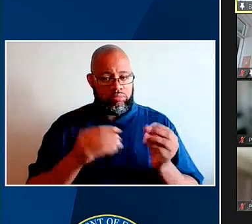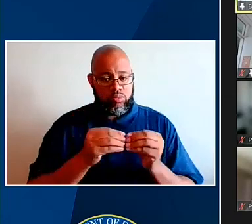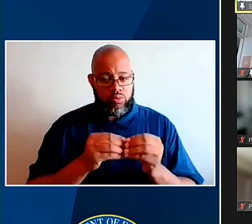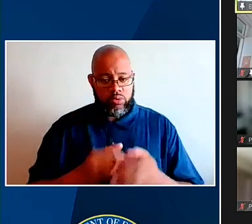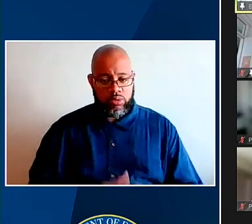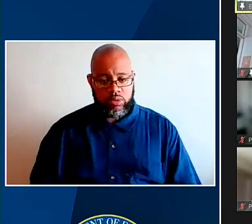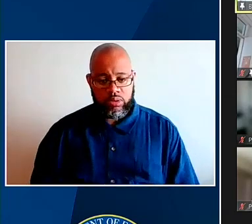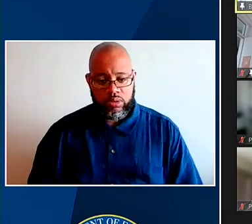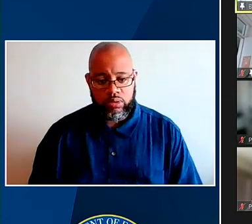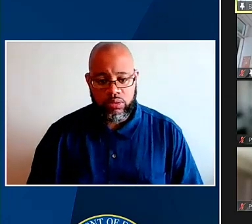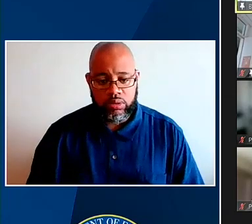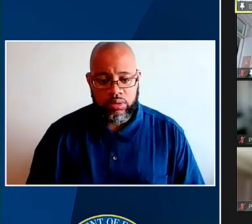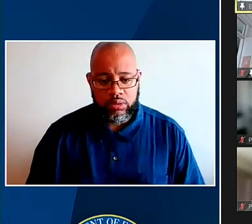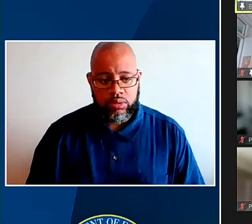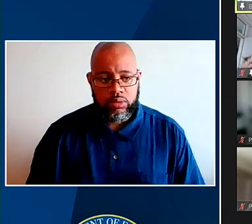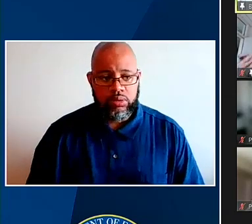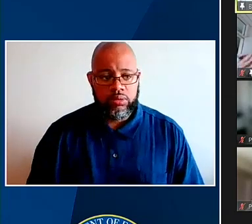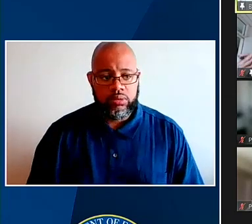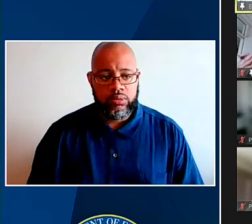it.